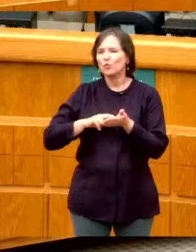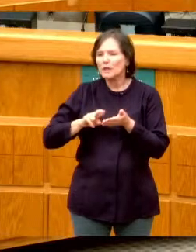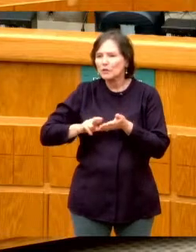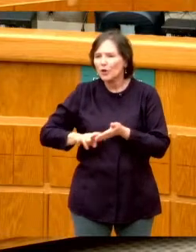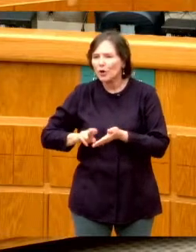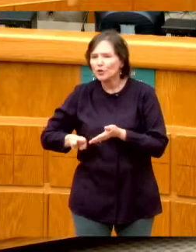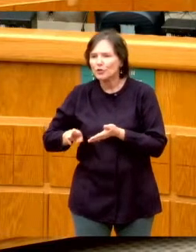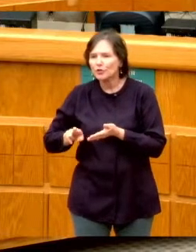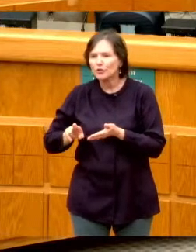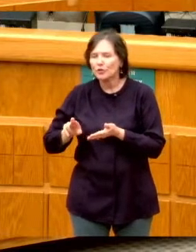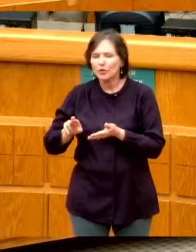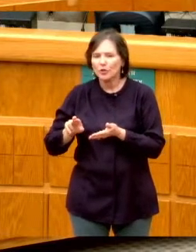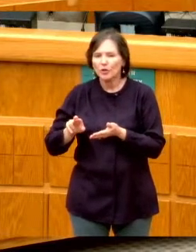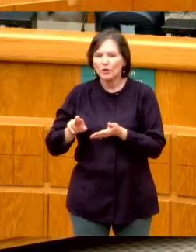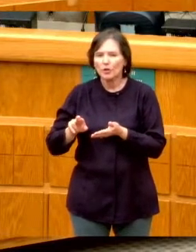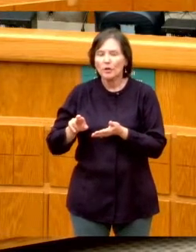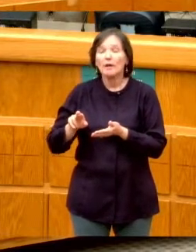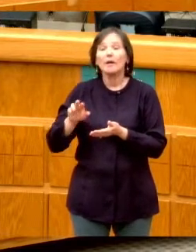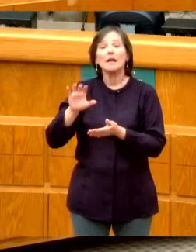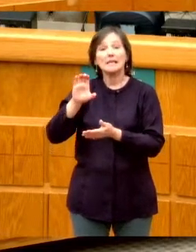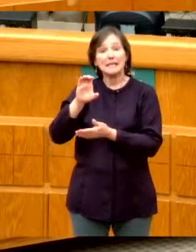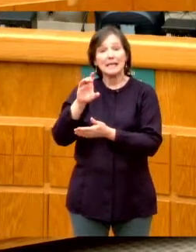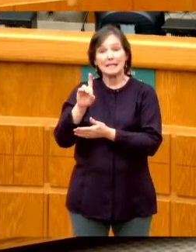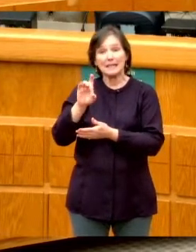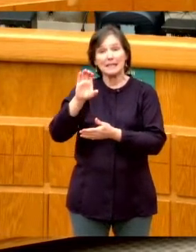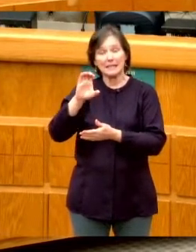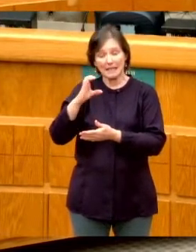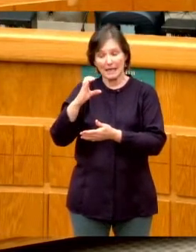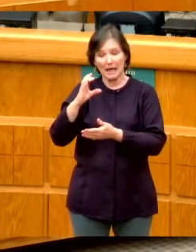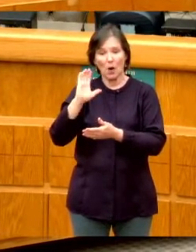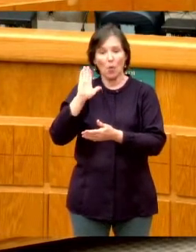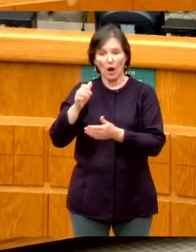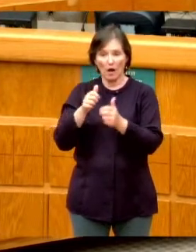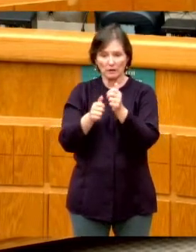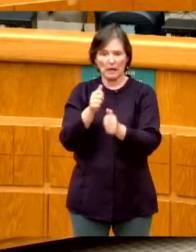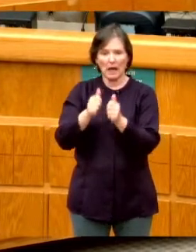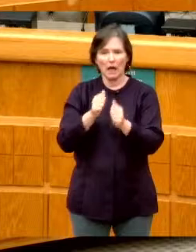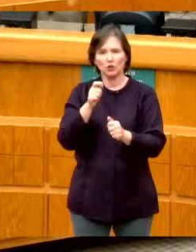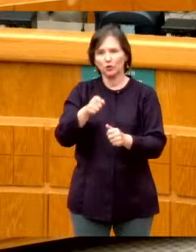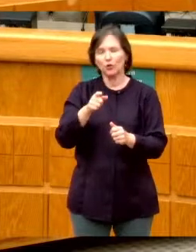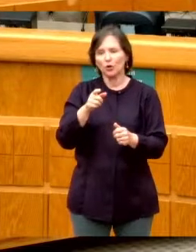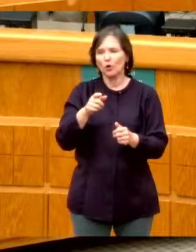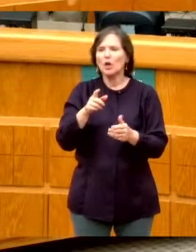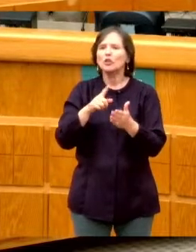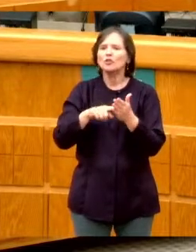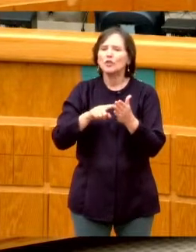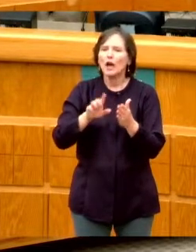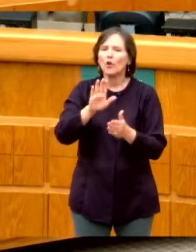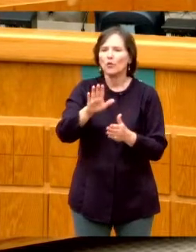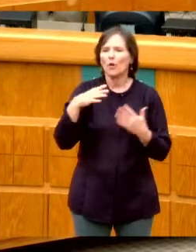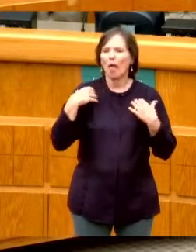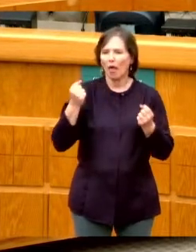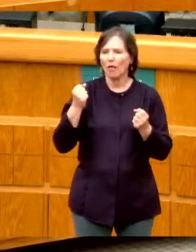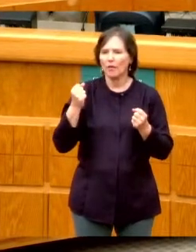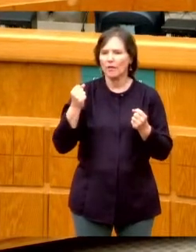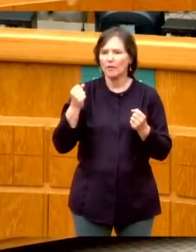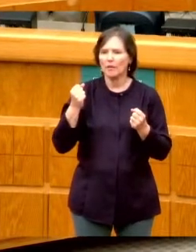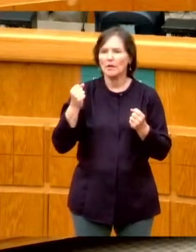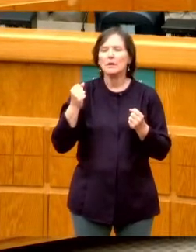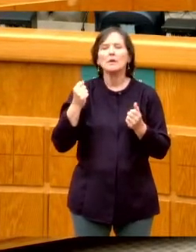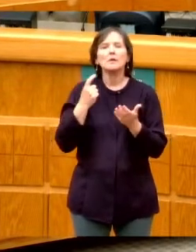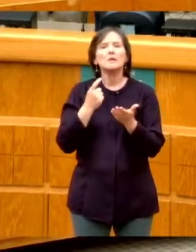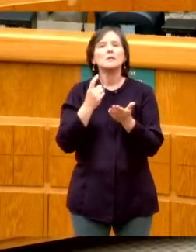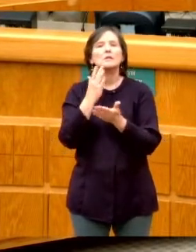prompts CDC to send you messages checking on your health. And so they check weekly, sometimes they check